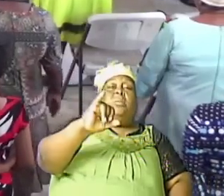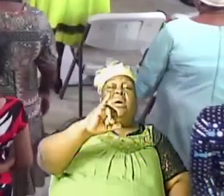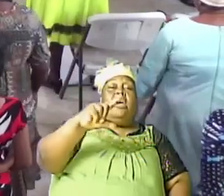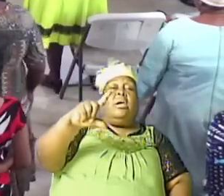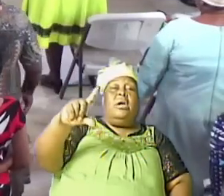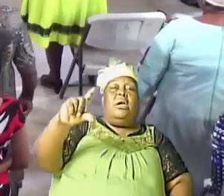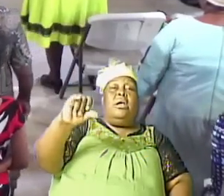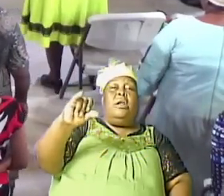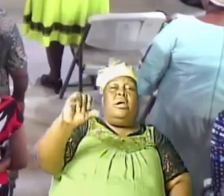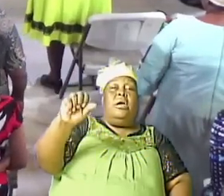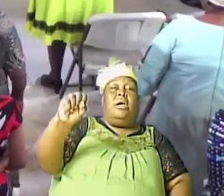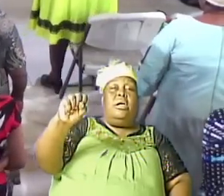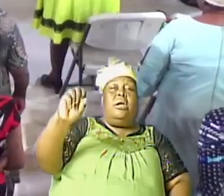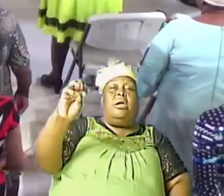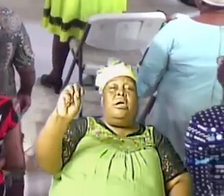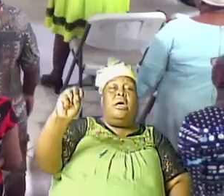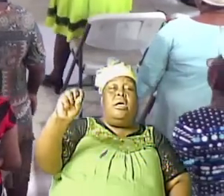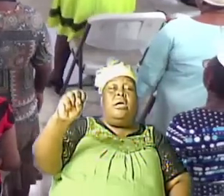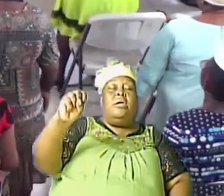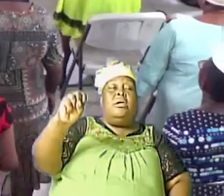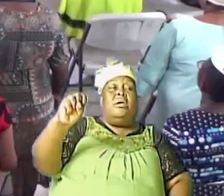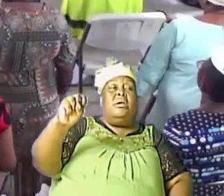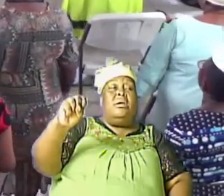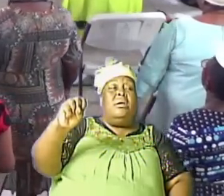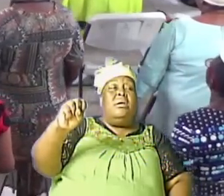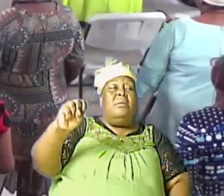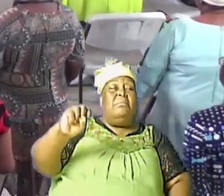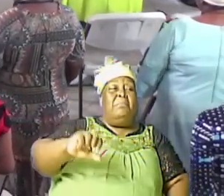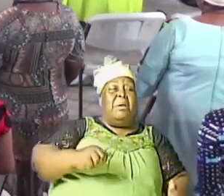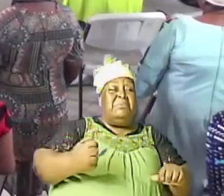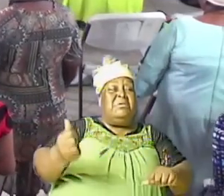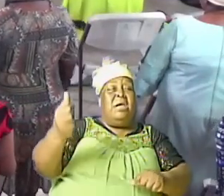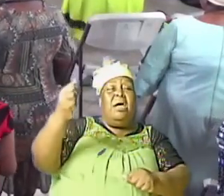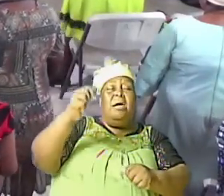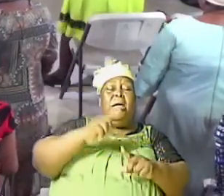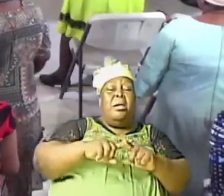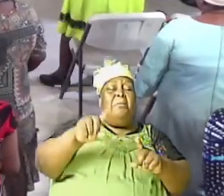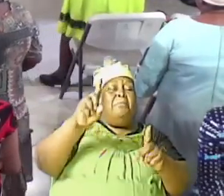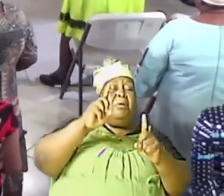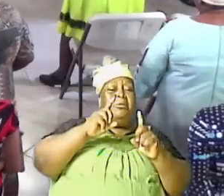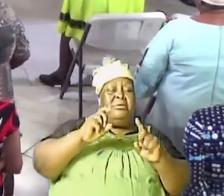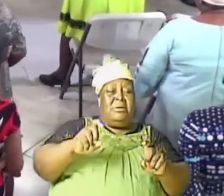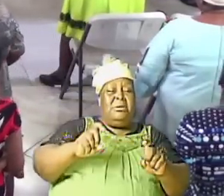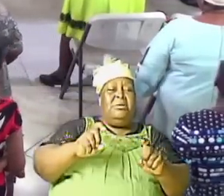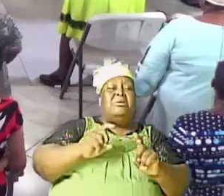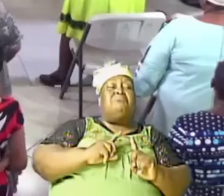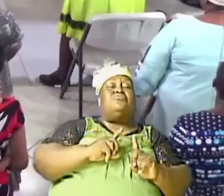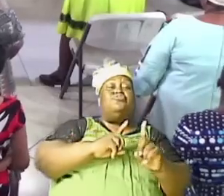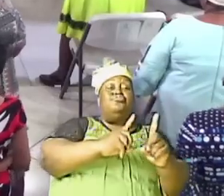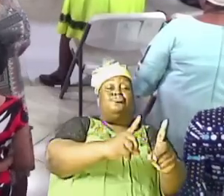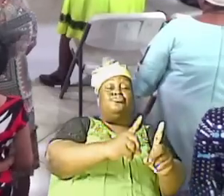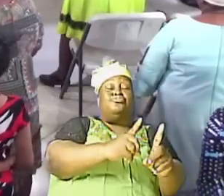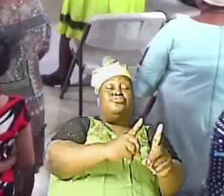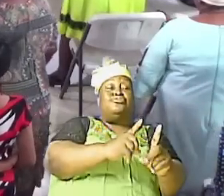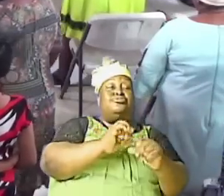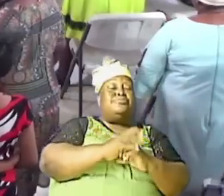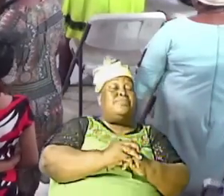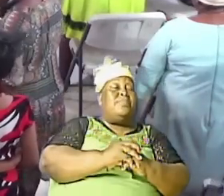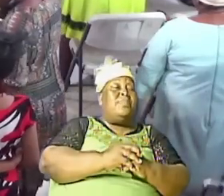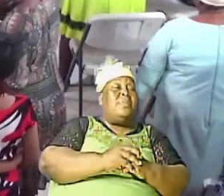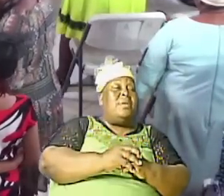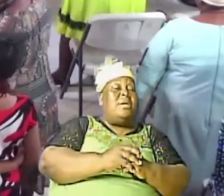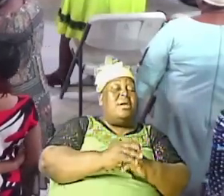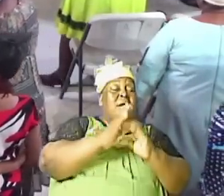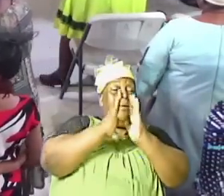knowledge. He's overseas and, you know, he's baptized, but he needs direction. We're going to pray for